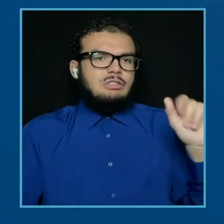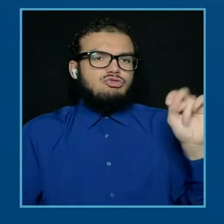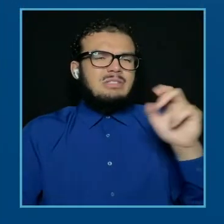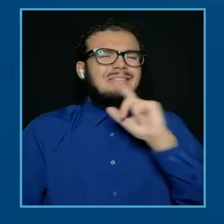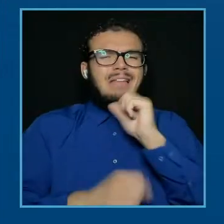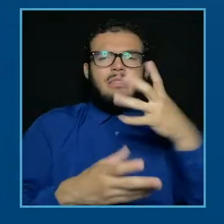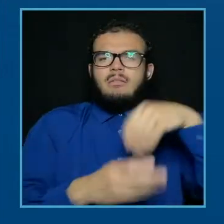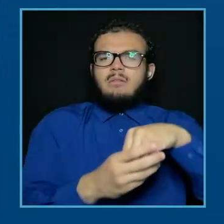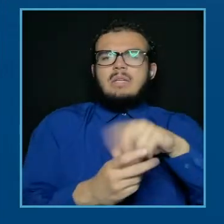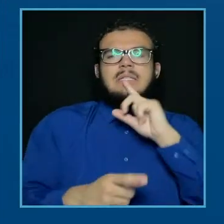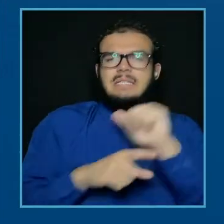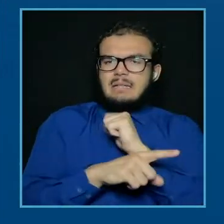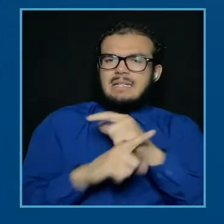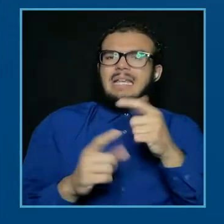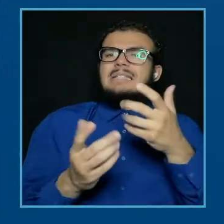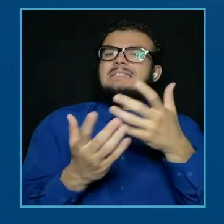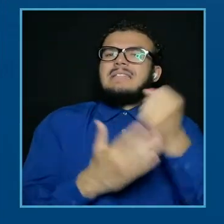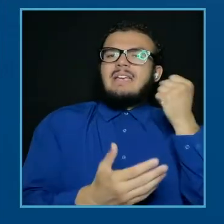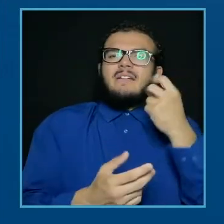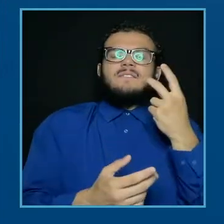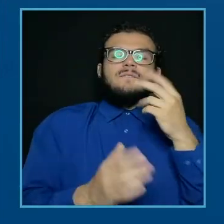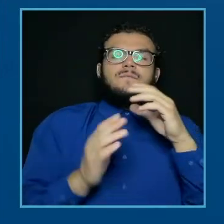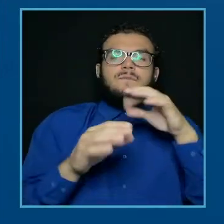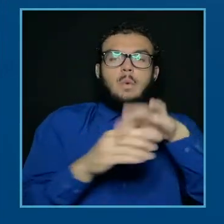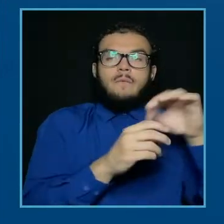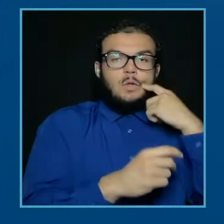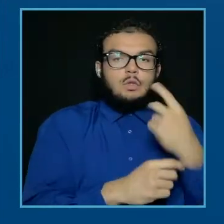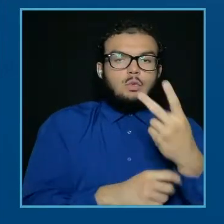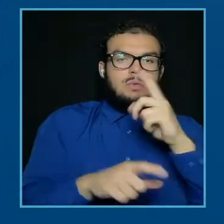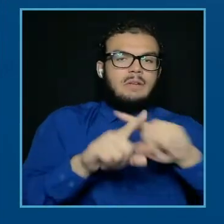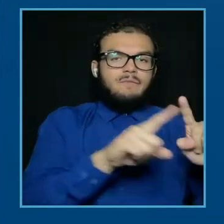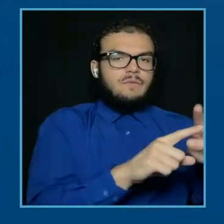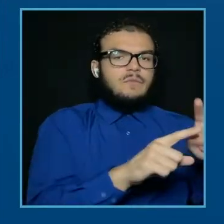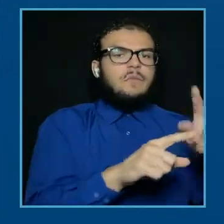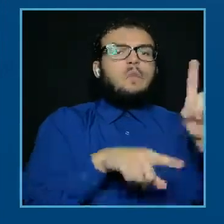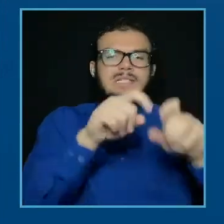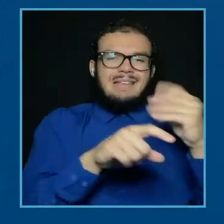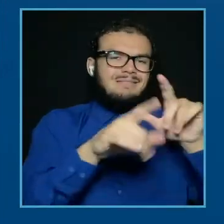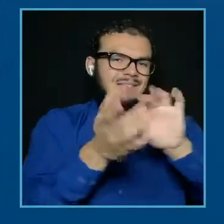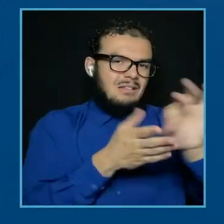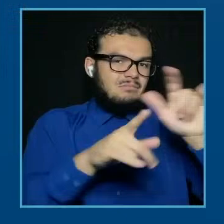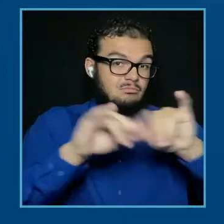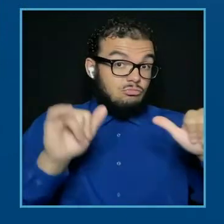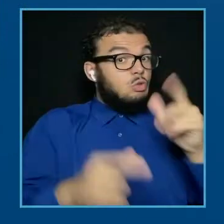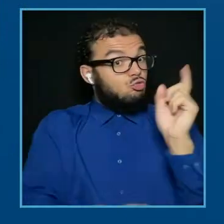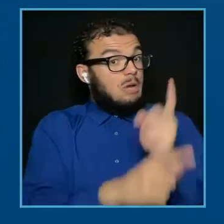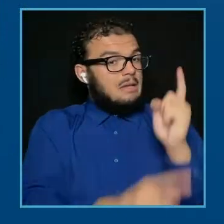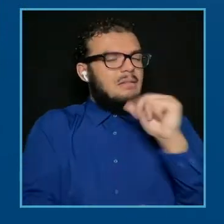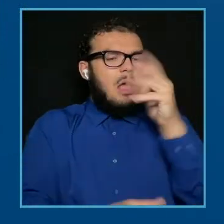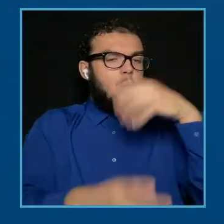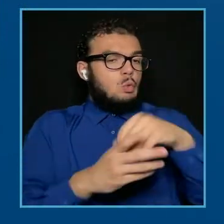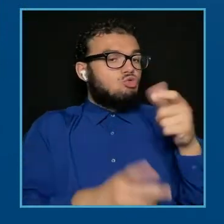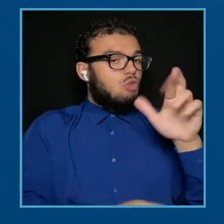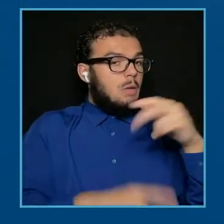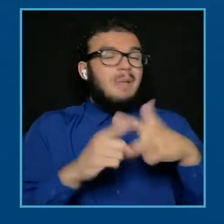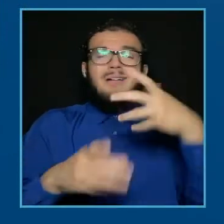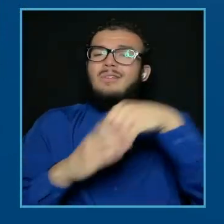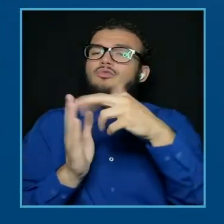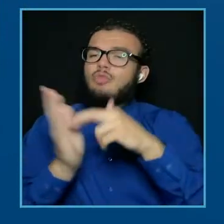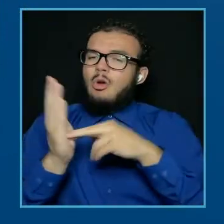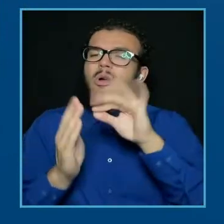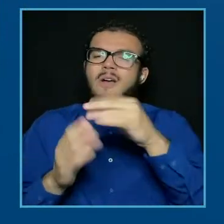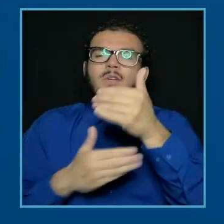we could take votes on 2 different questions and count them simultaneously. You're correct, that wasn't the charter, but it was in the rules of procedure